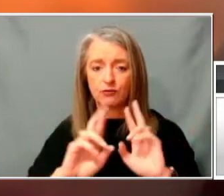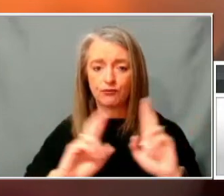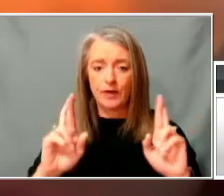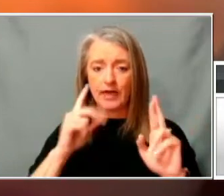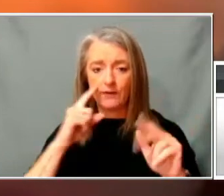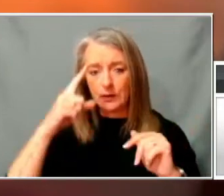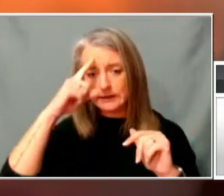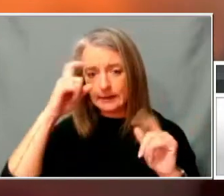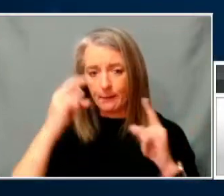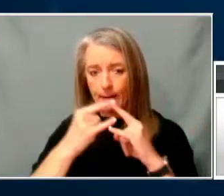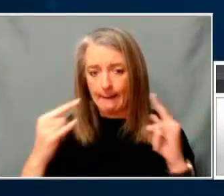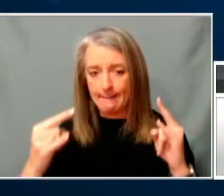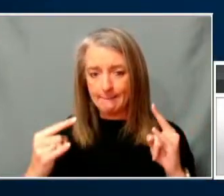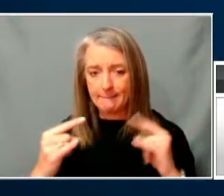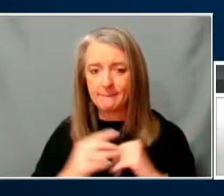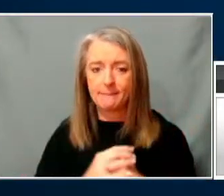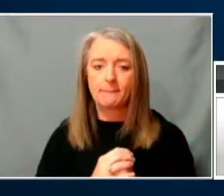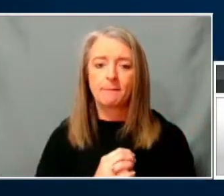for summer camp.